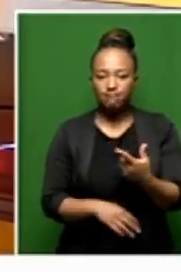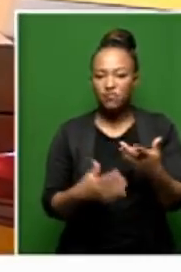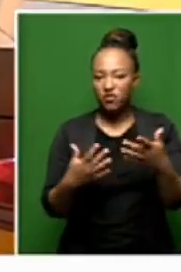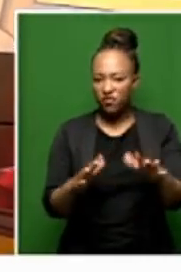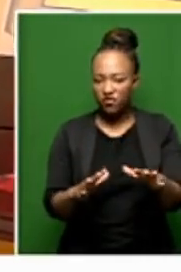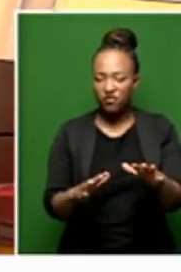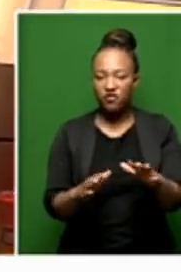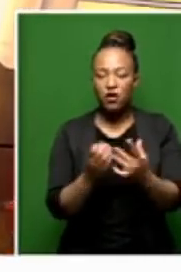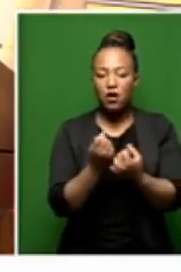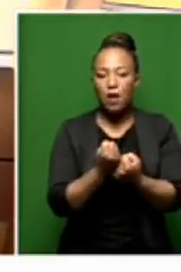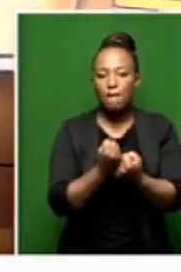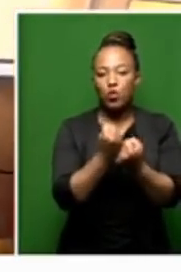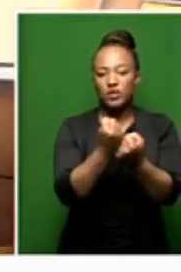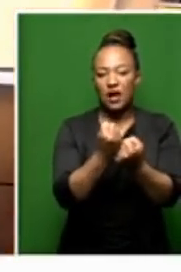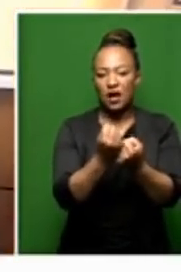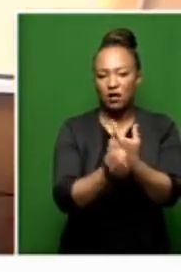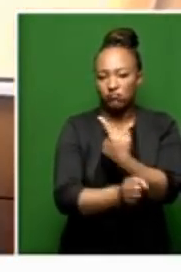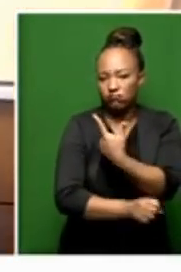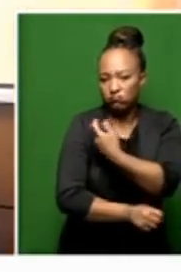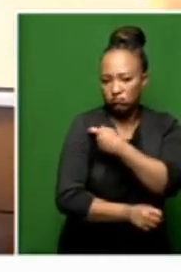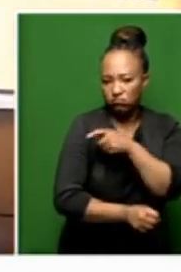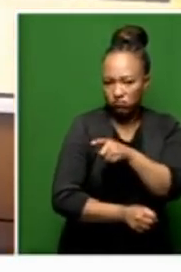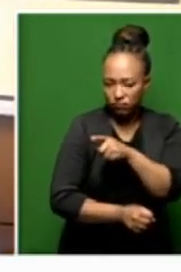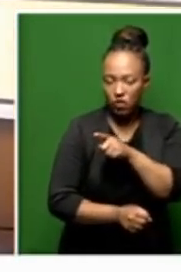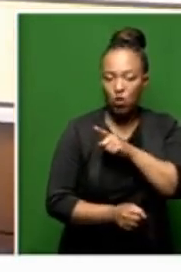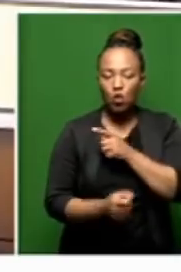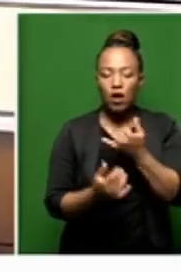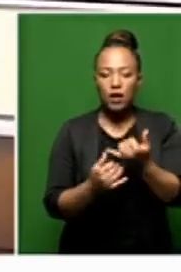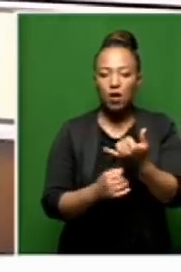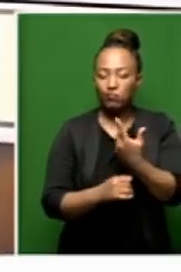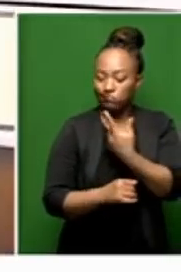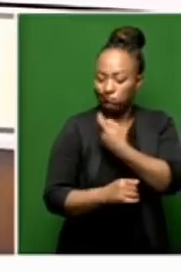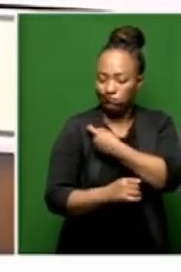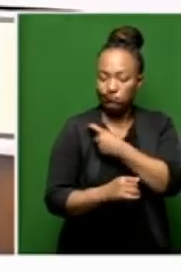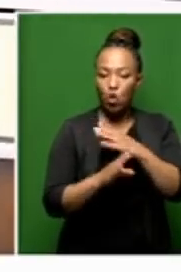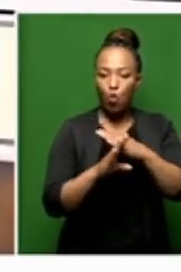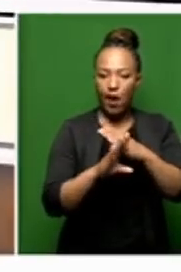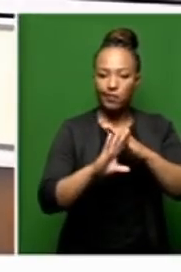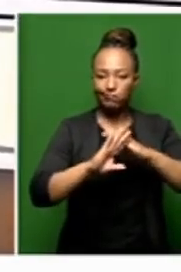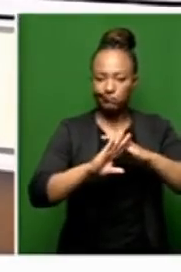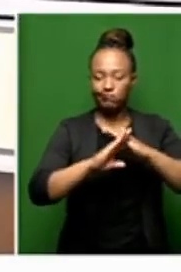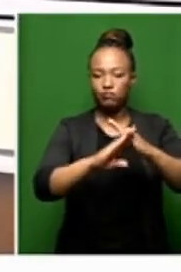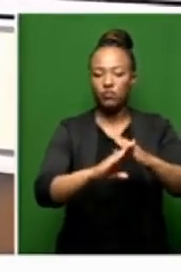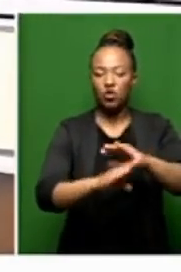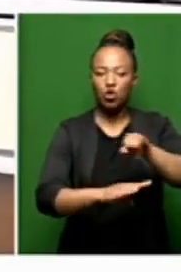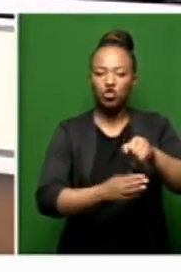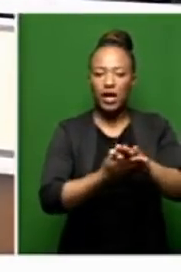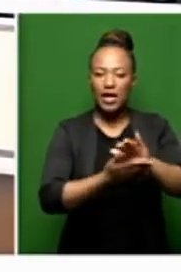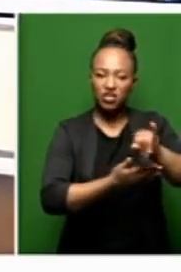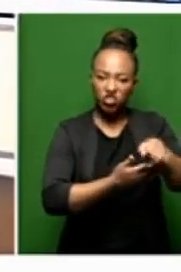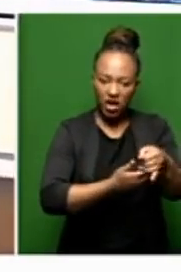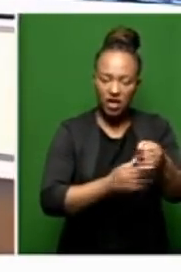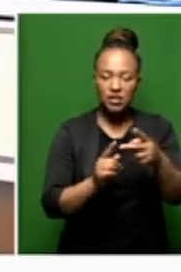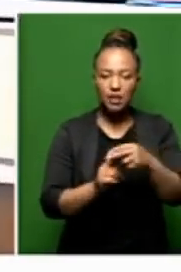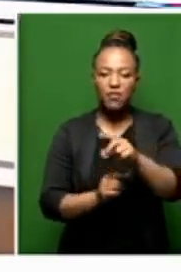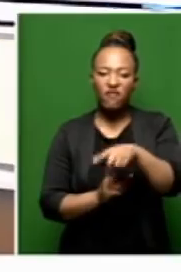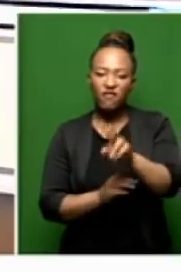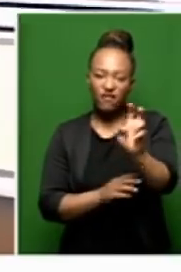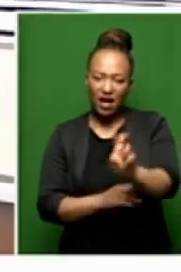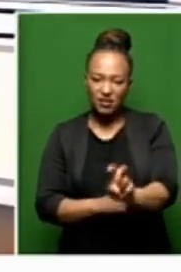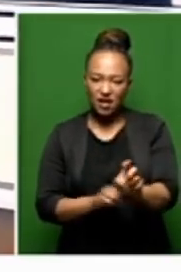of booster jabs, and just looking at the efficacy of the J&J and Pfizer